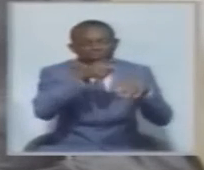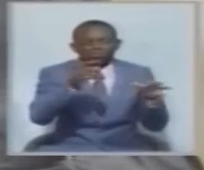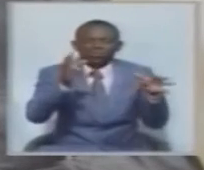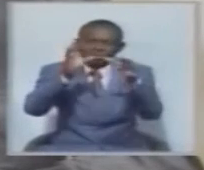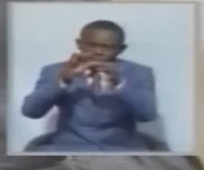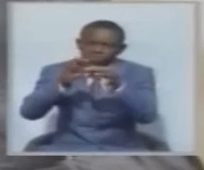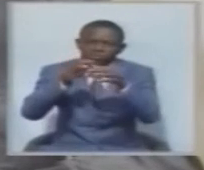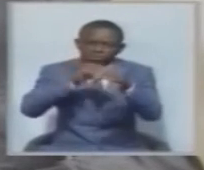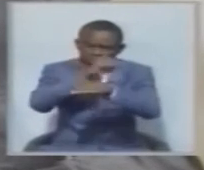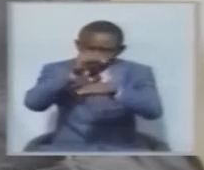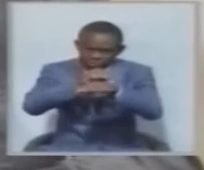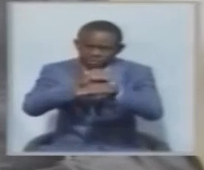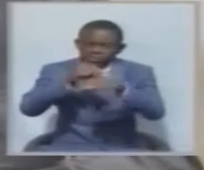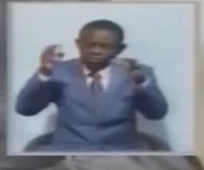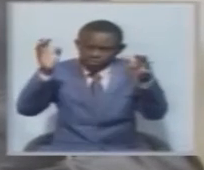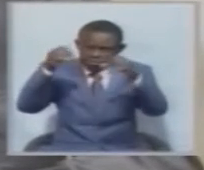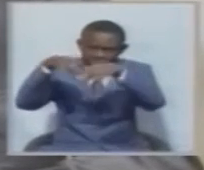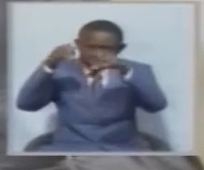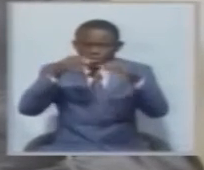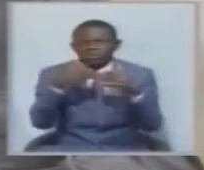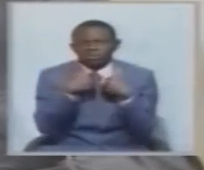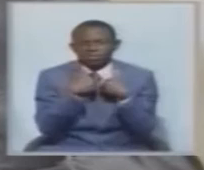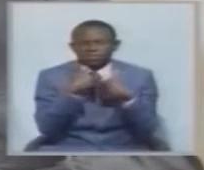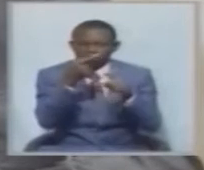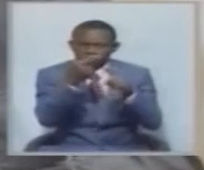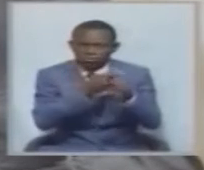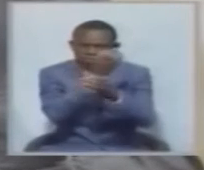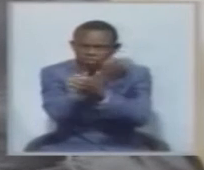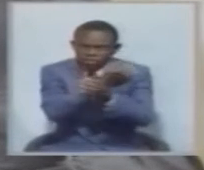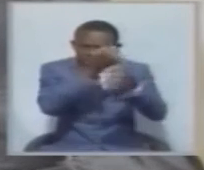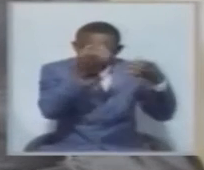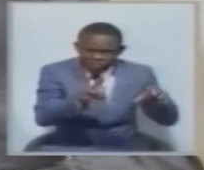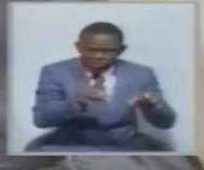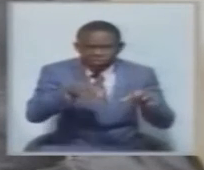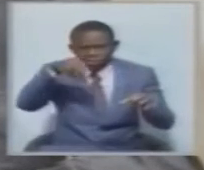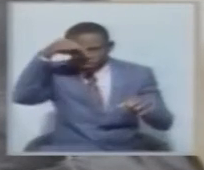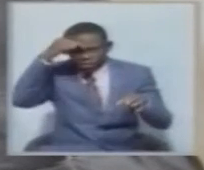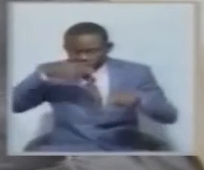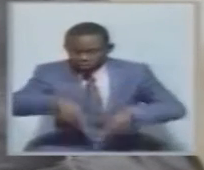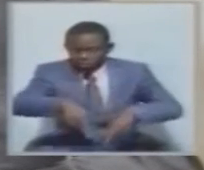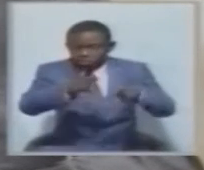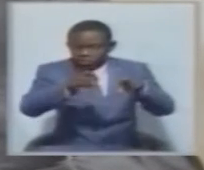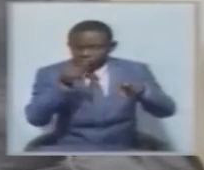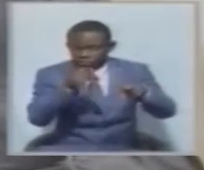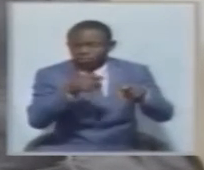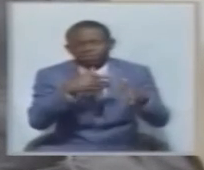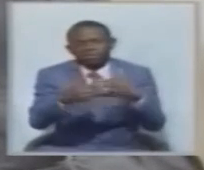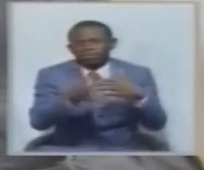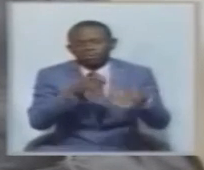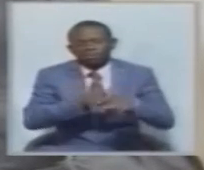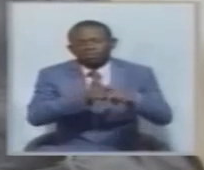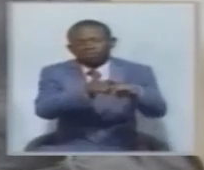look at Chinsali Nakonde Road, I mean, it's contributing to the smooth movement of traffic and also just human